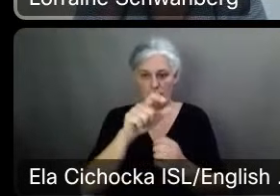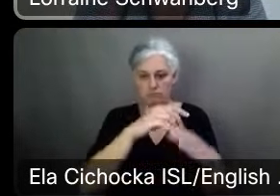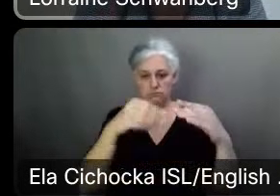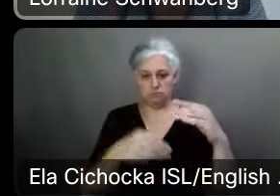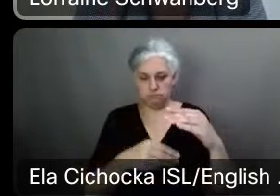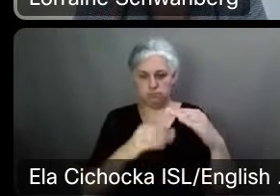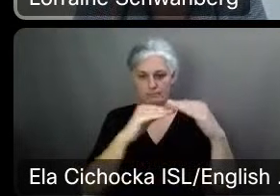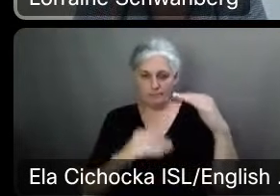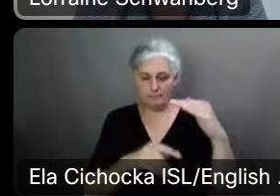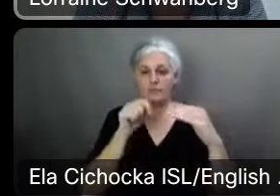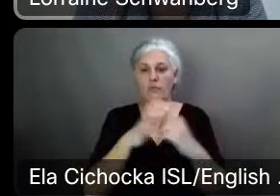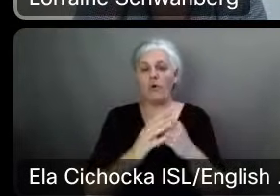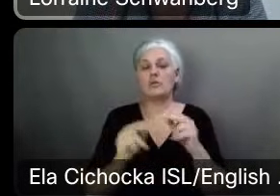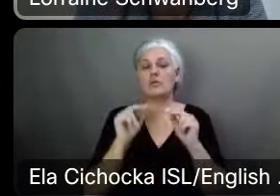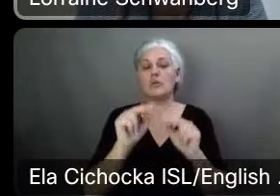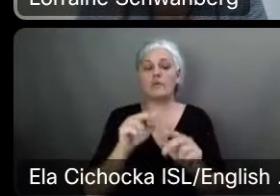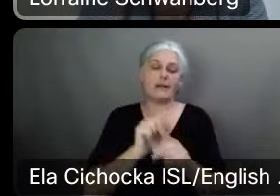called notifiable incidents.